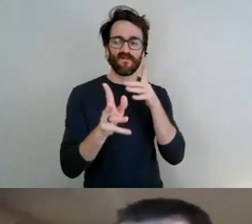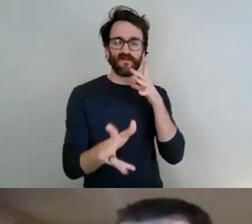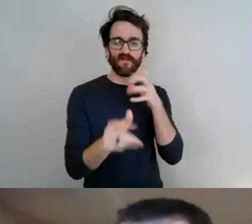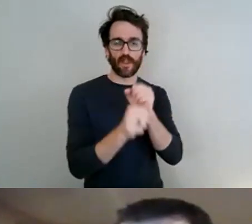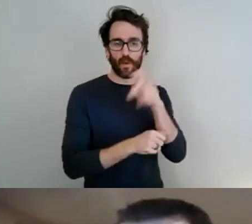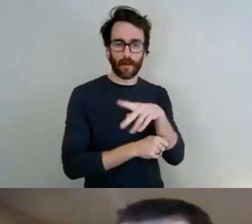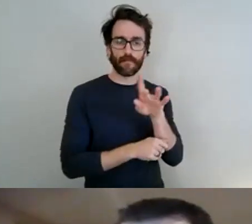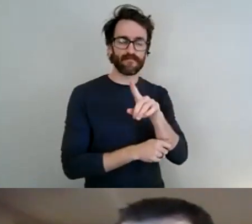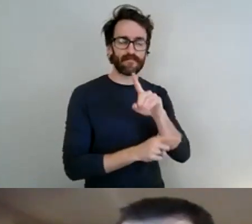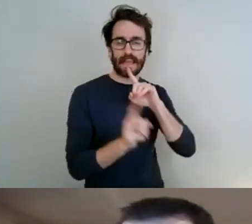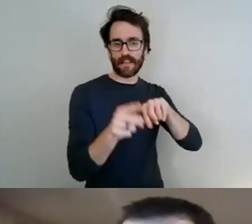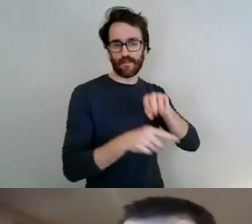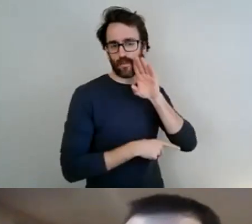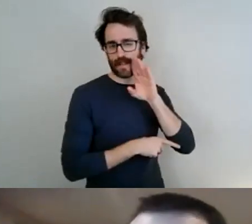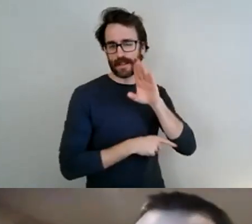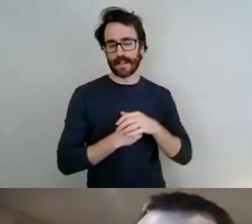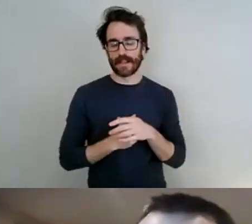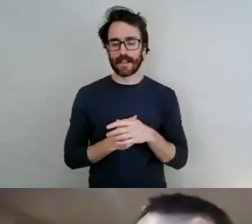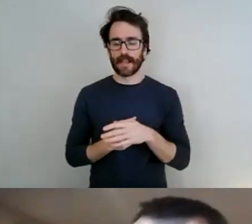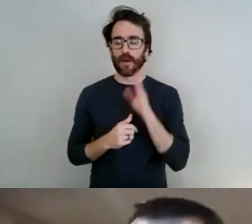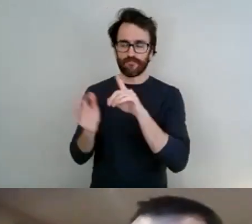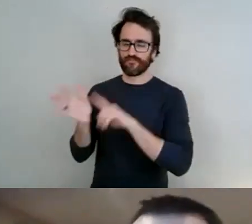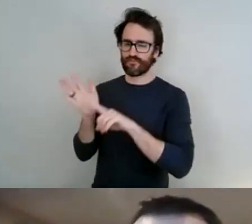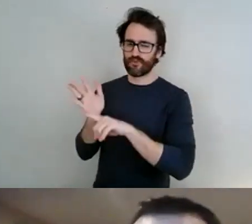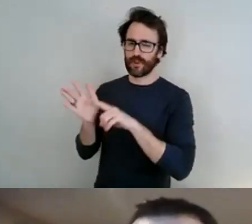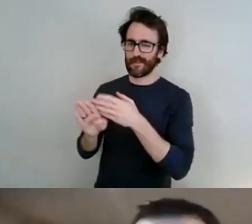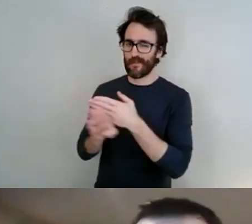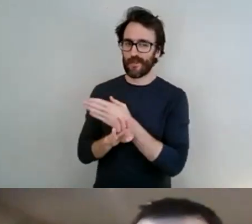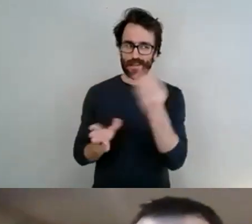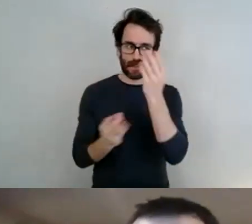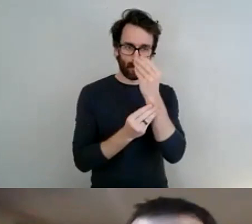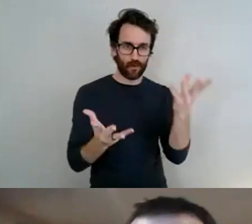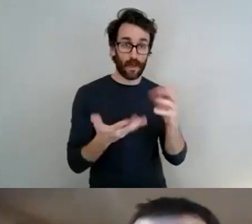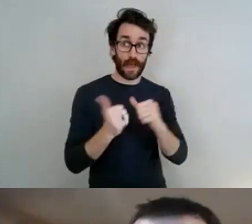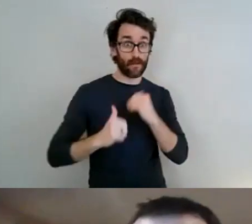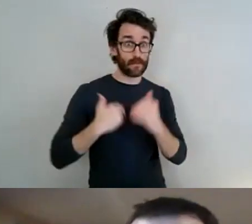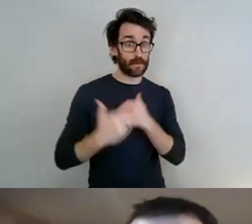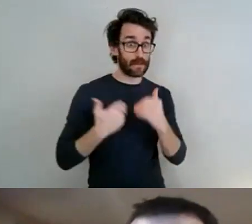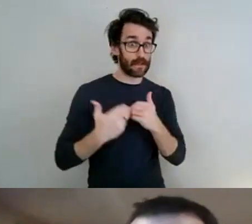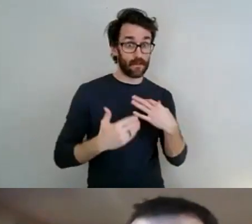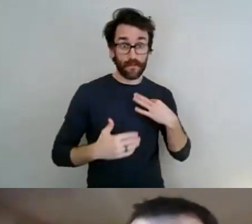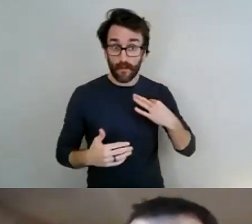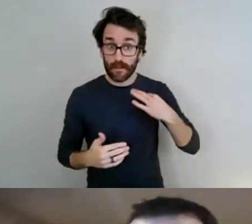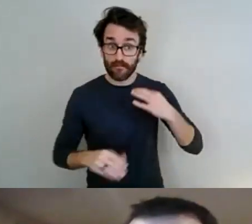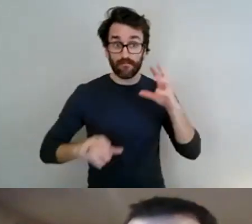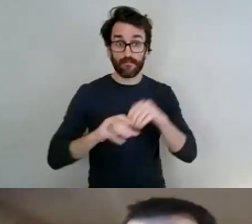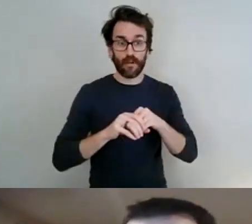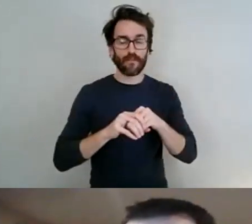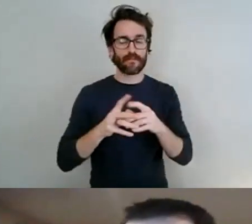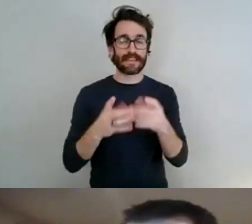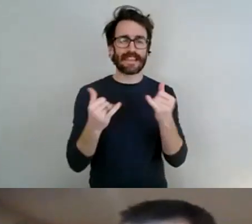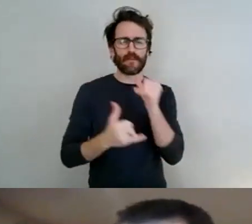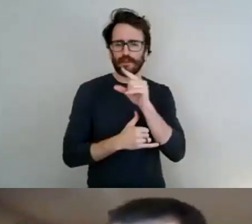that. But I'm not too sure exactly how that process works, but I can definitely follow up and try to relay